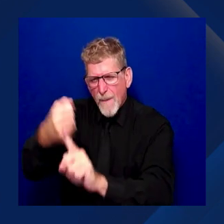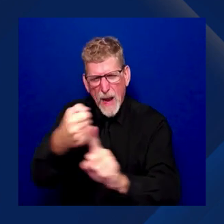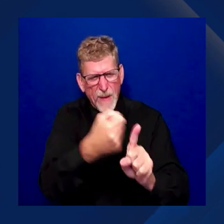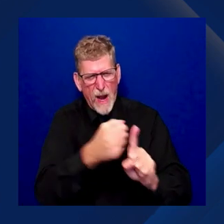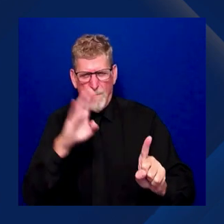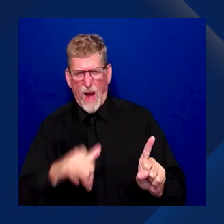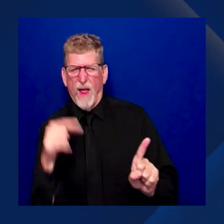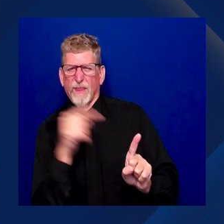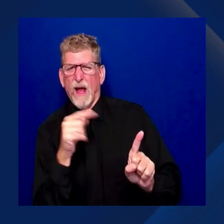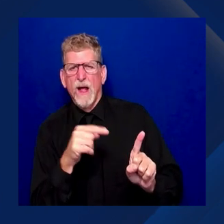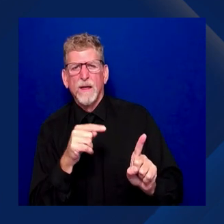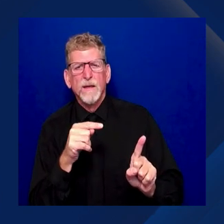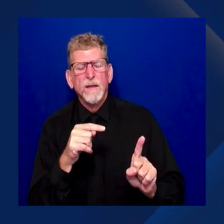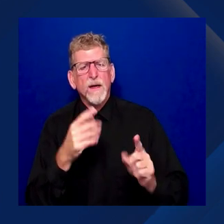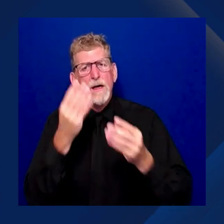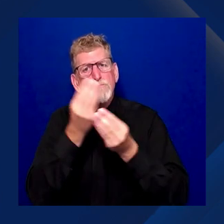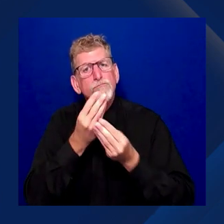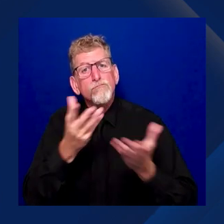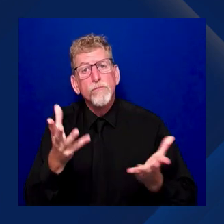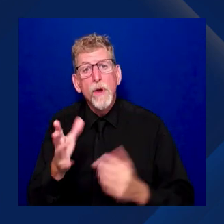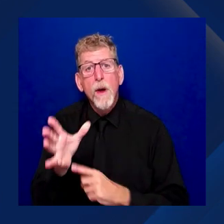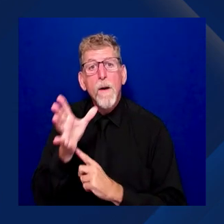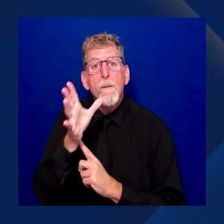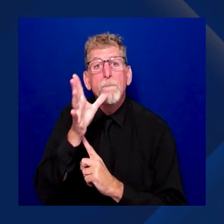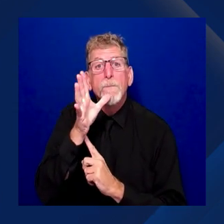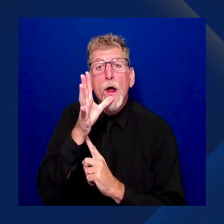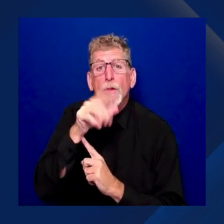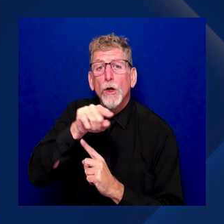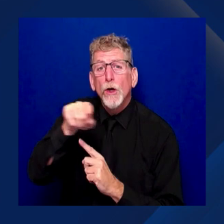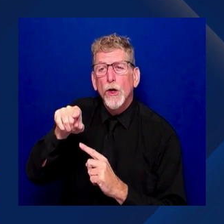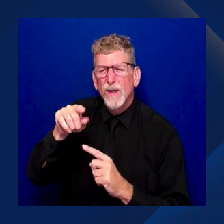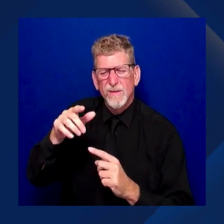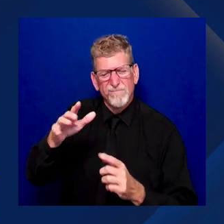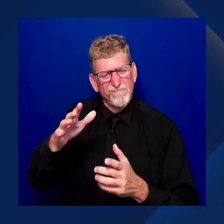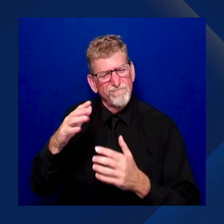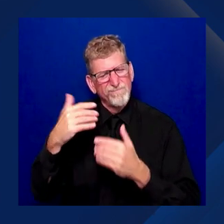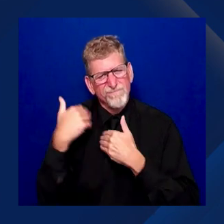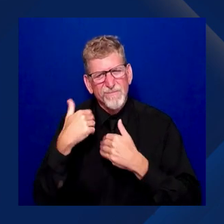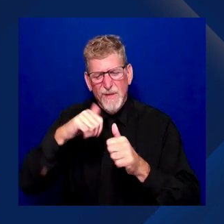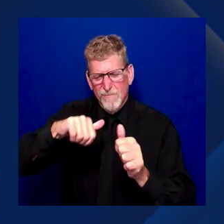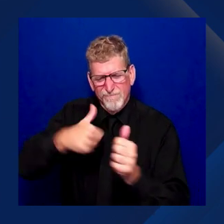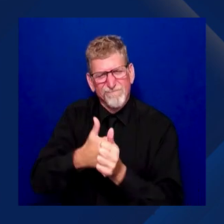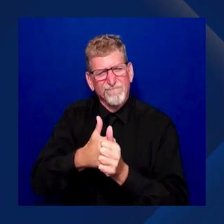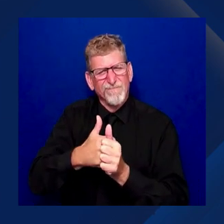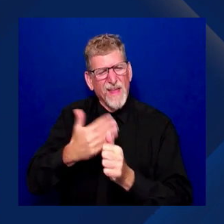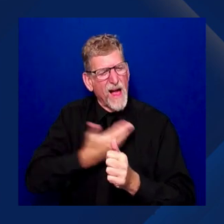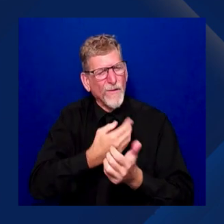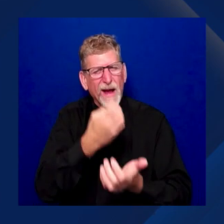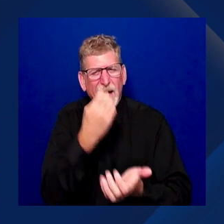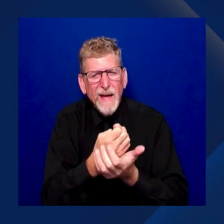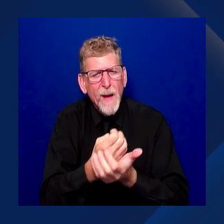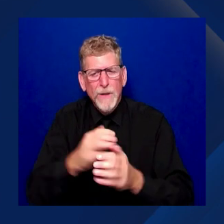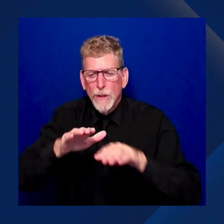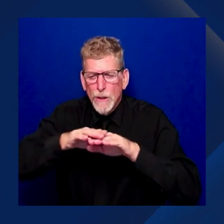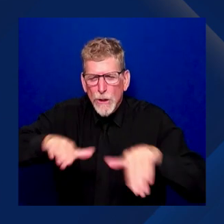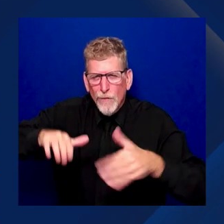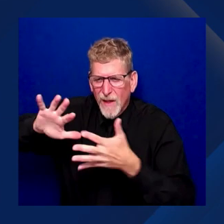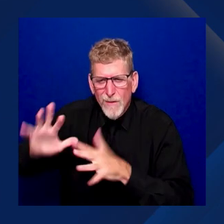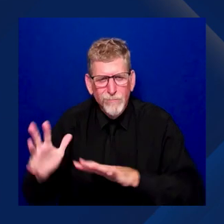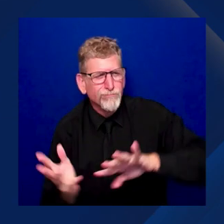it. Mothers are the backbone of our economy, and their children are the future of our